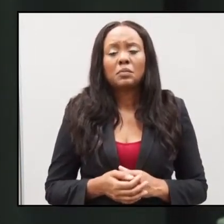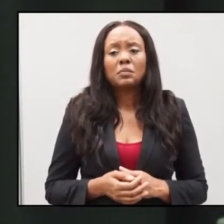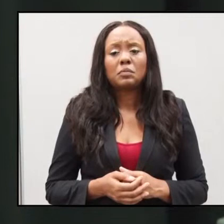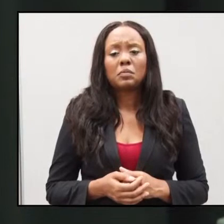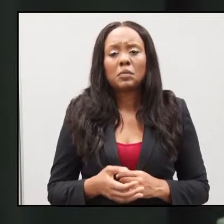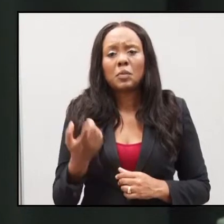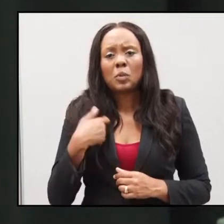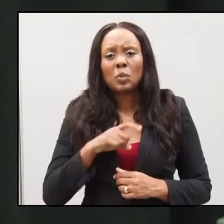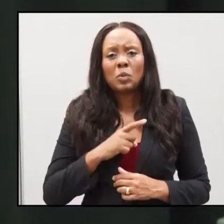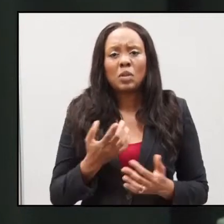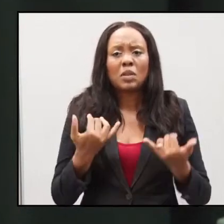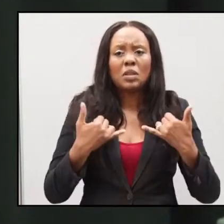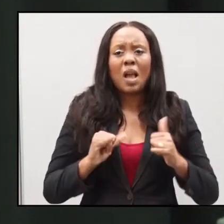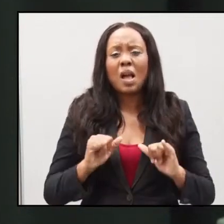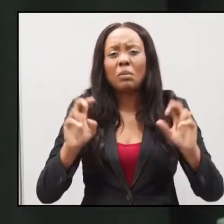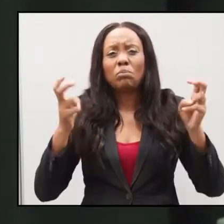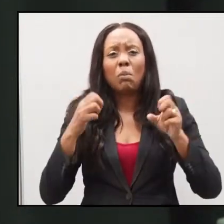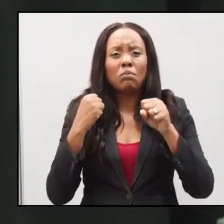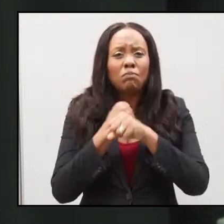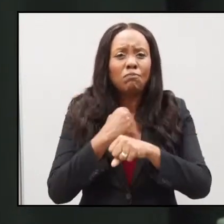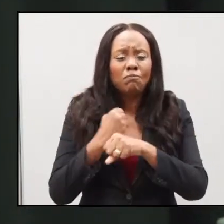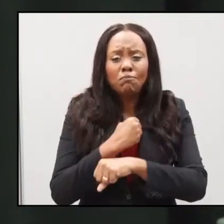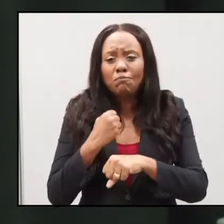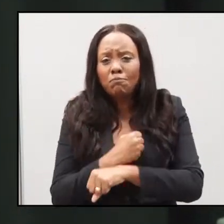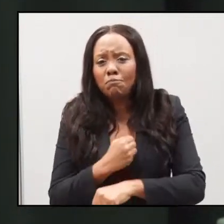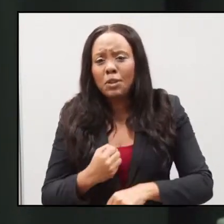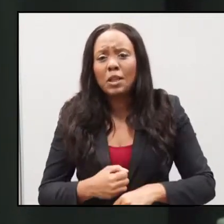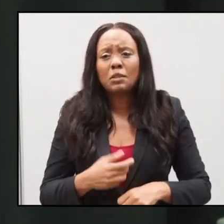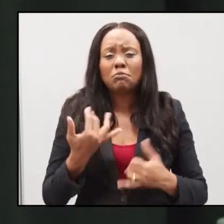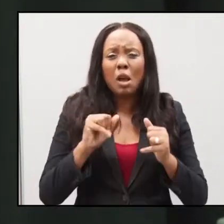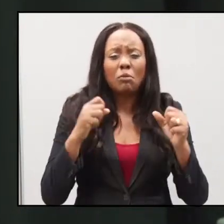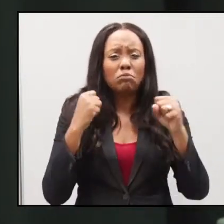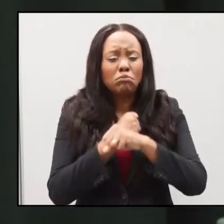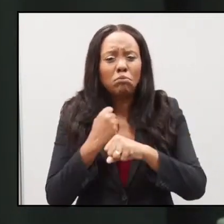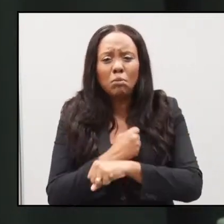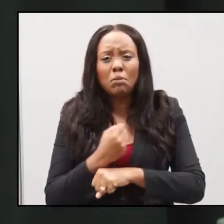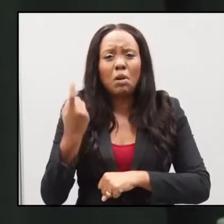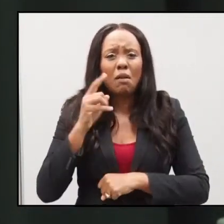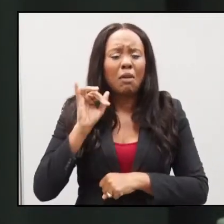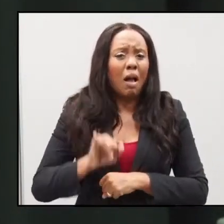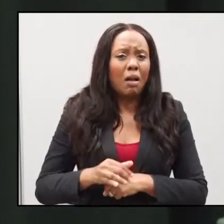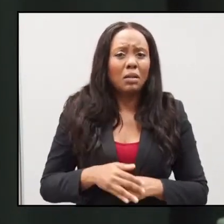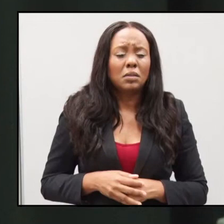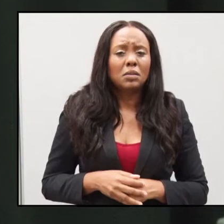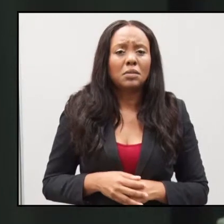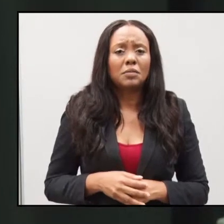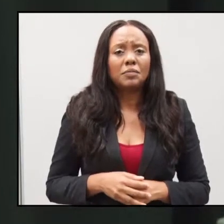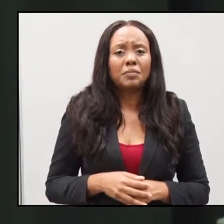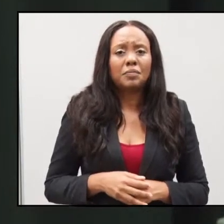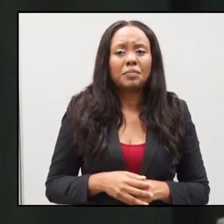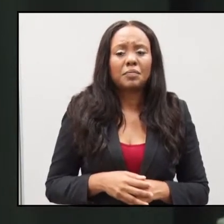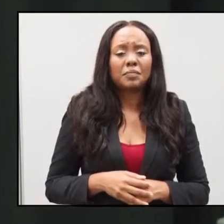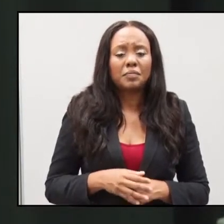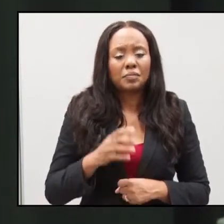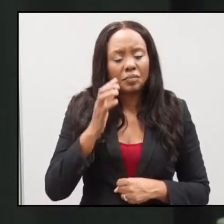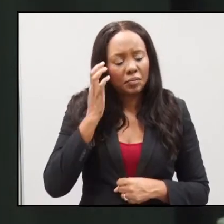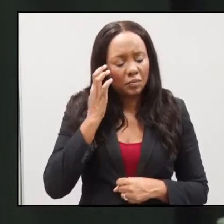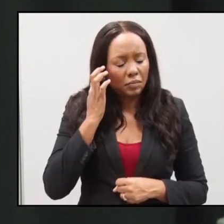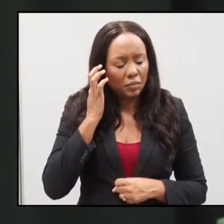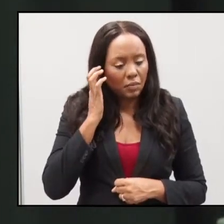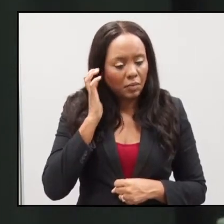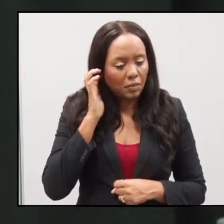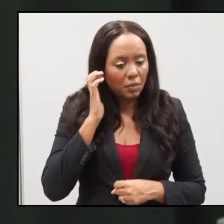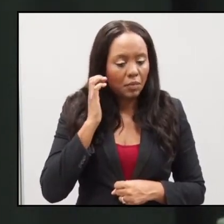still fighting the intangible consequences of it. At the same time, we are conscious